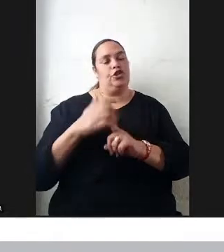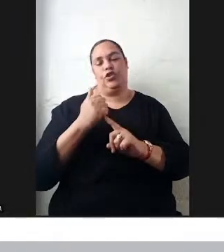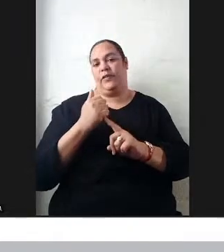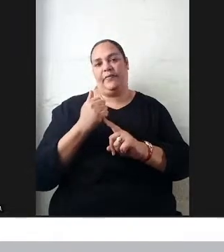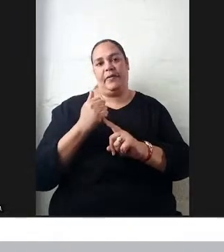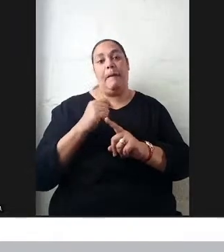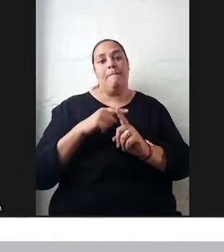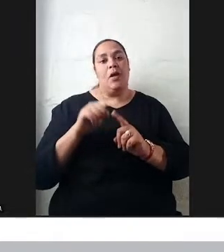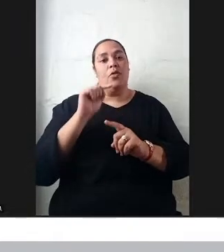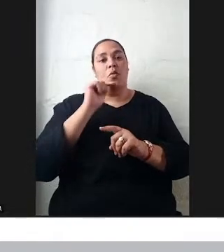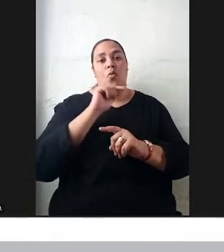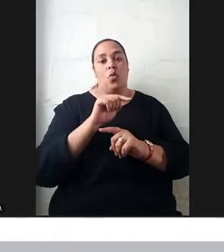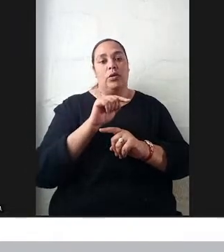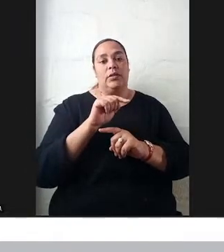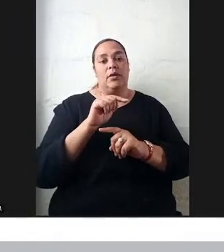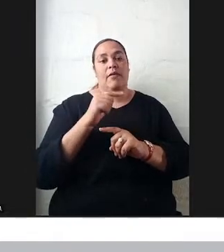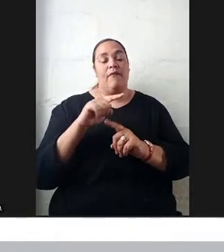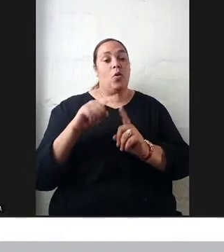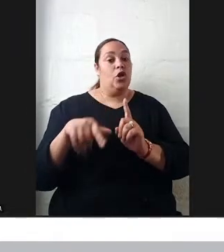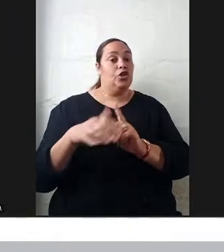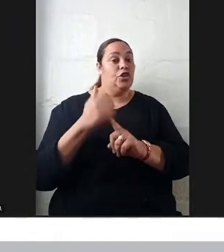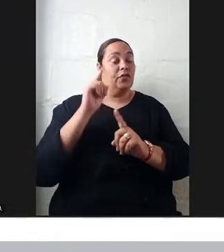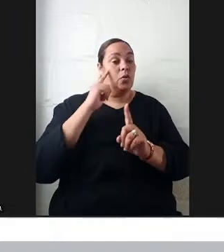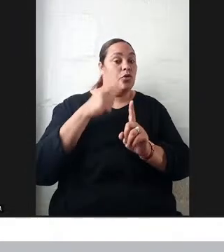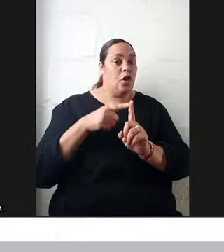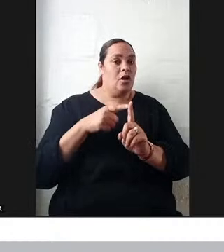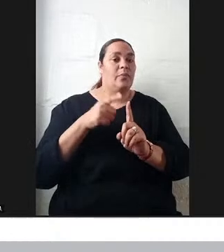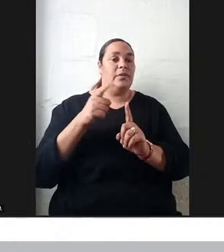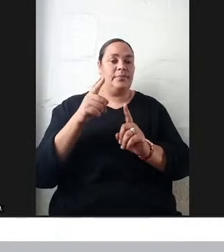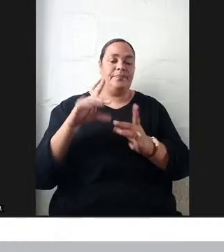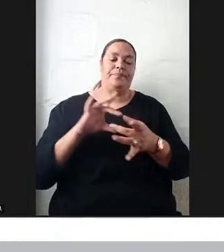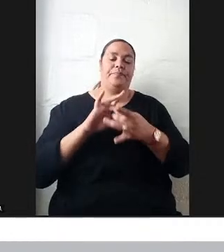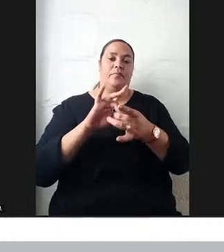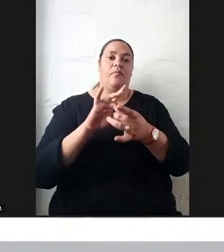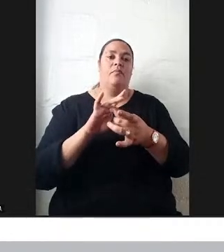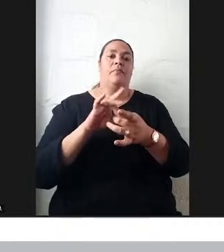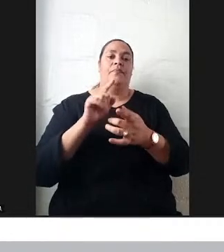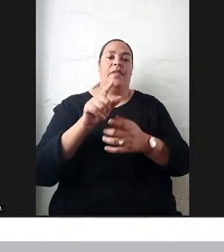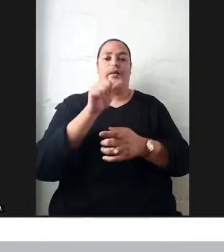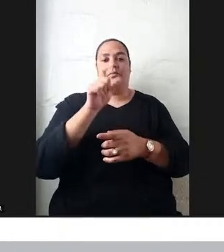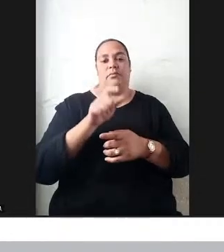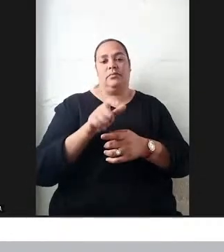four achievement of targets relates to quarter four. So